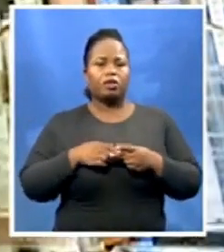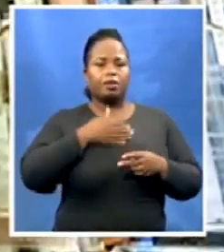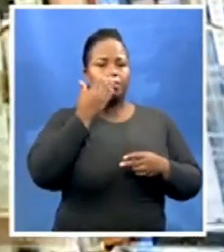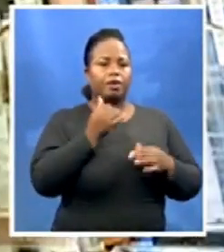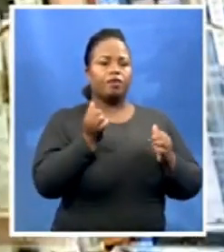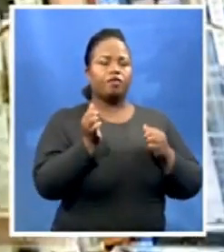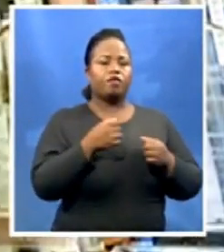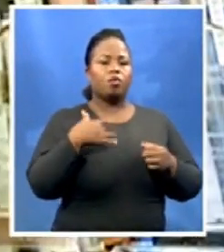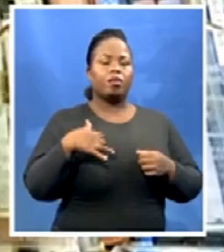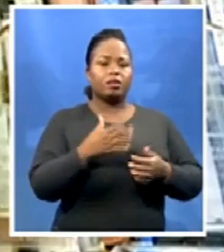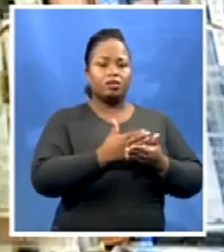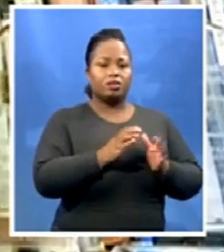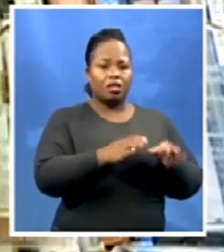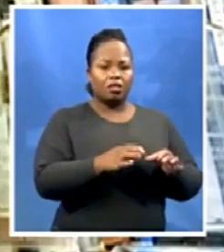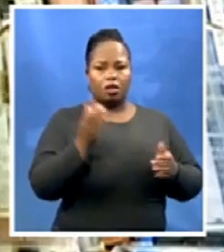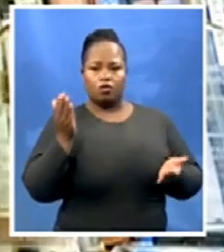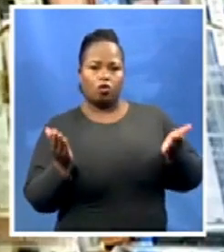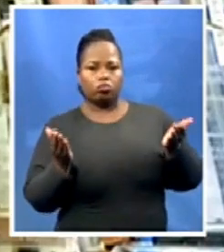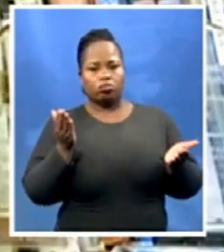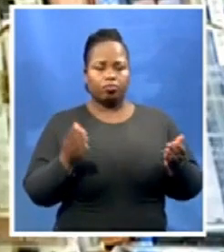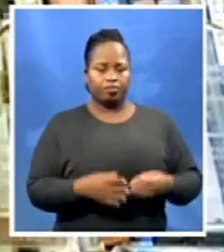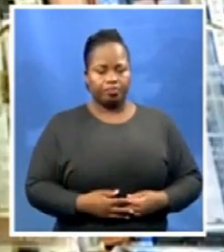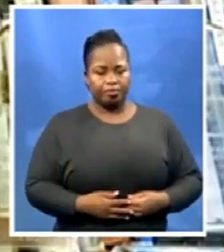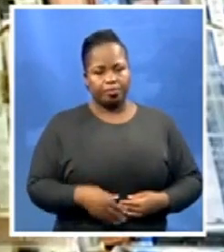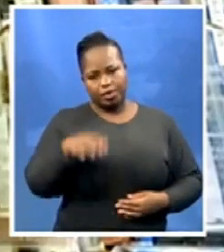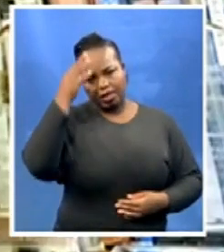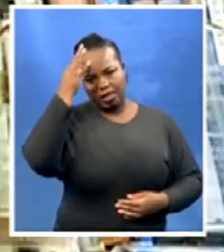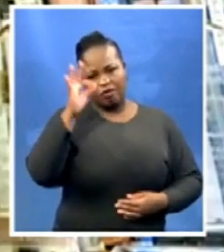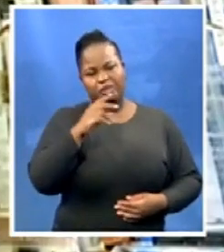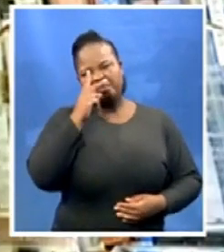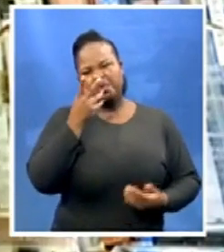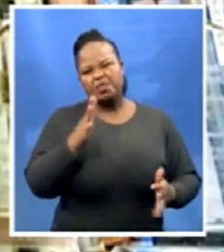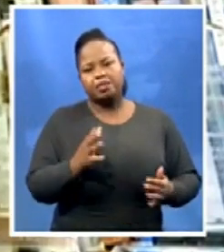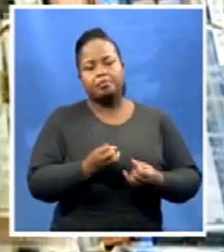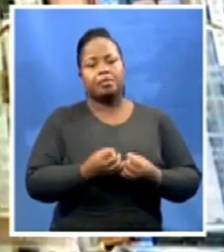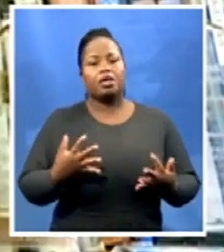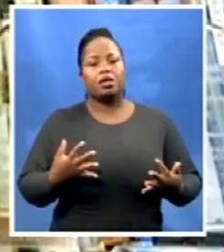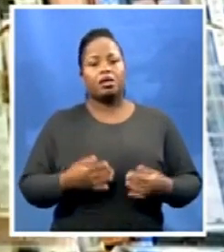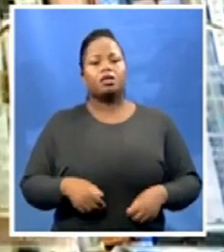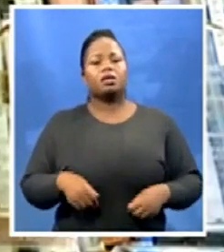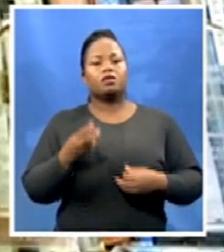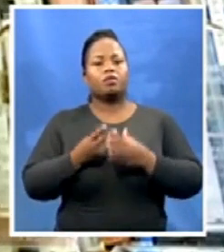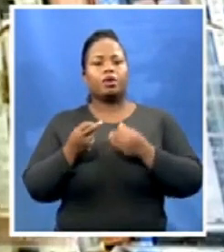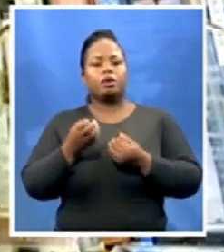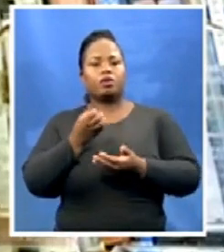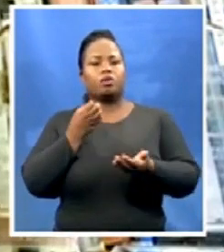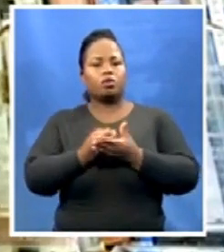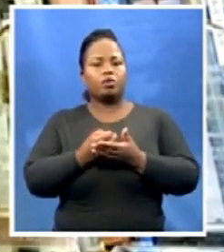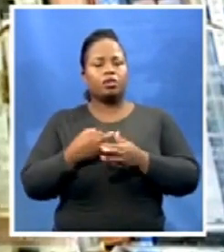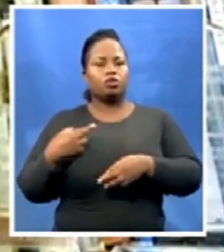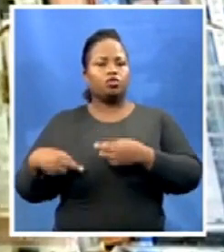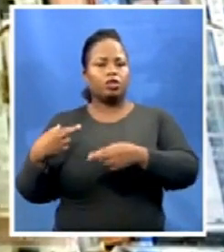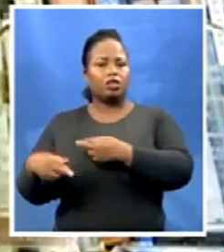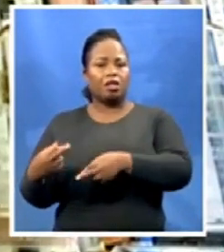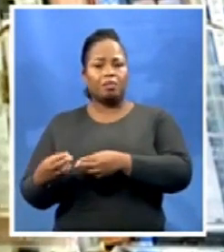by government that a lot of our economy is retail, and a lot of it is what we call gig. Gig means short